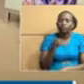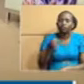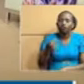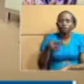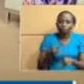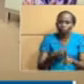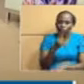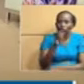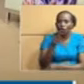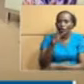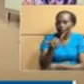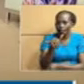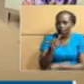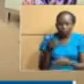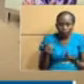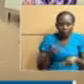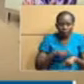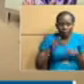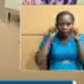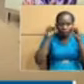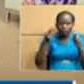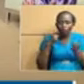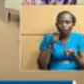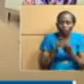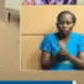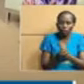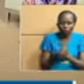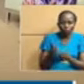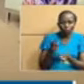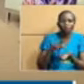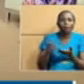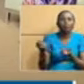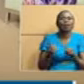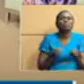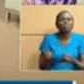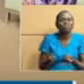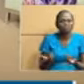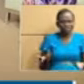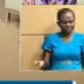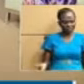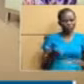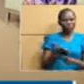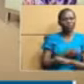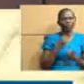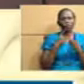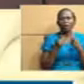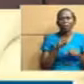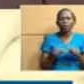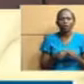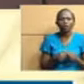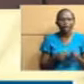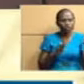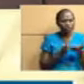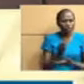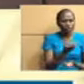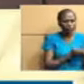Elumelu. Where did the president say he's going to put the money? To buy cars. Then the other day he's speaking and he's talking about the real economy